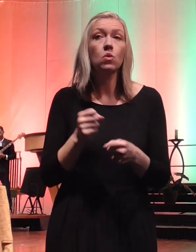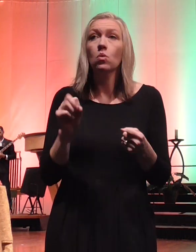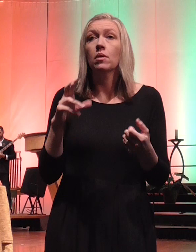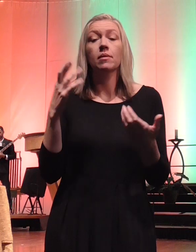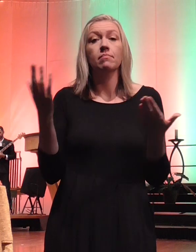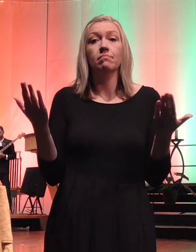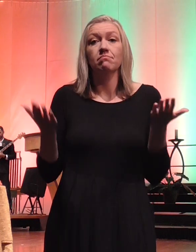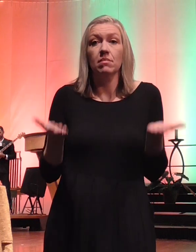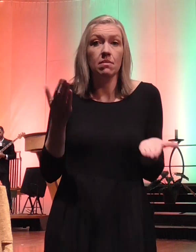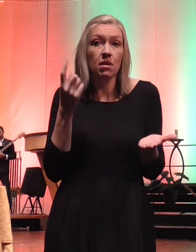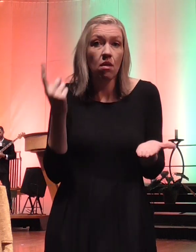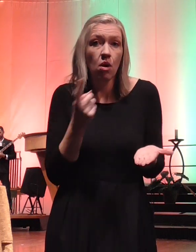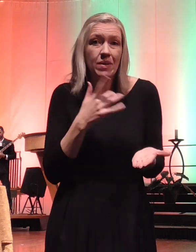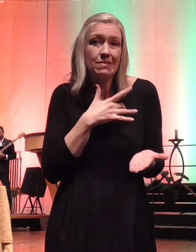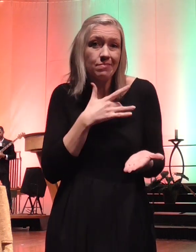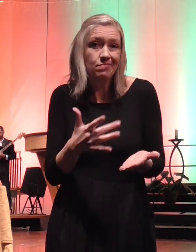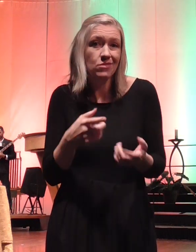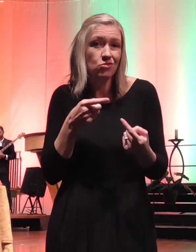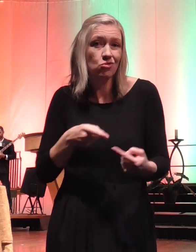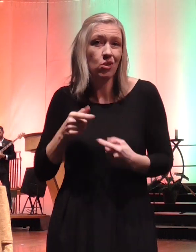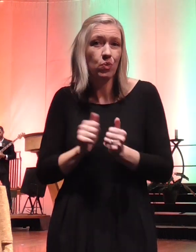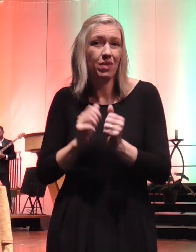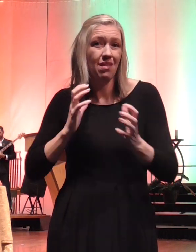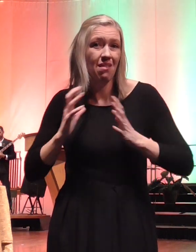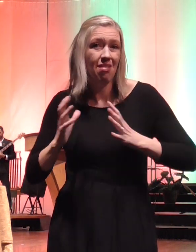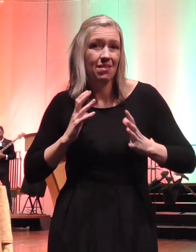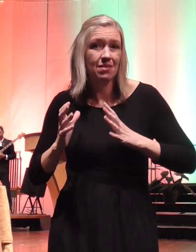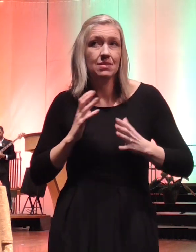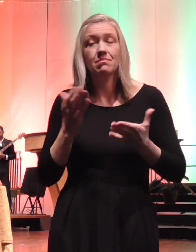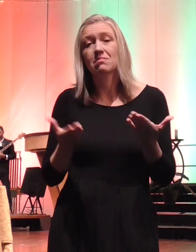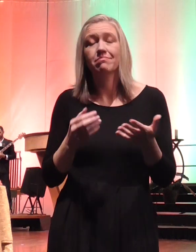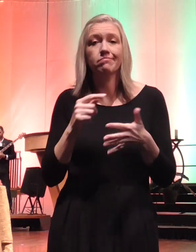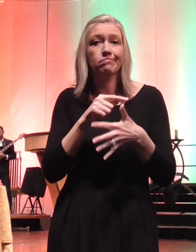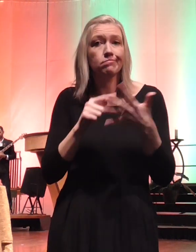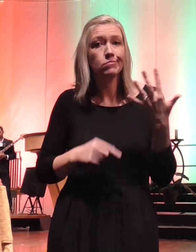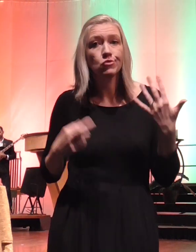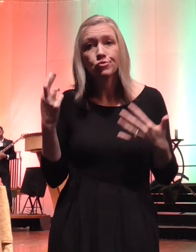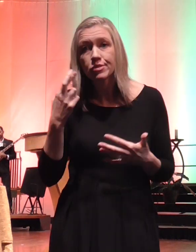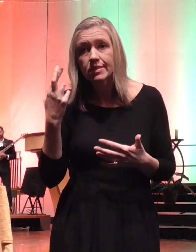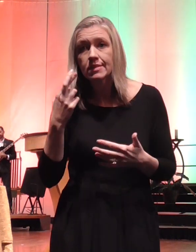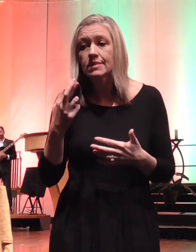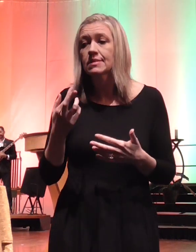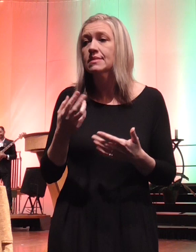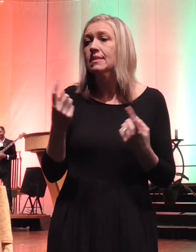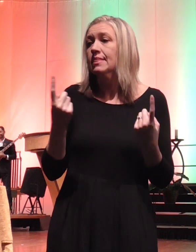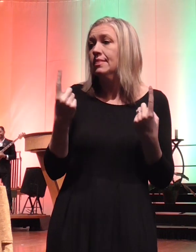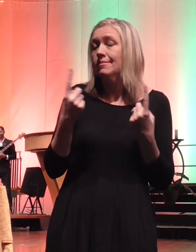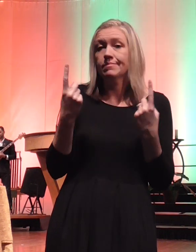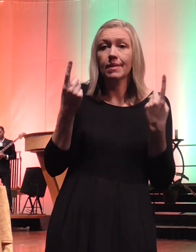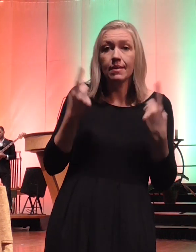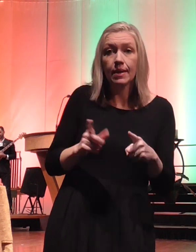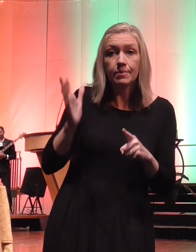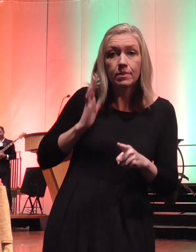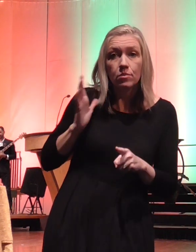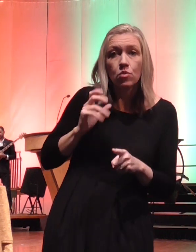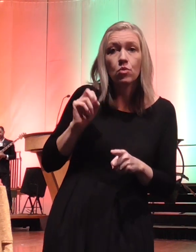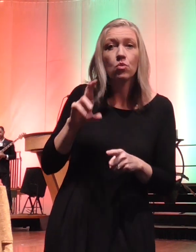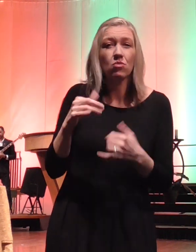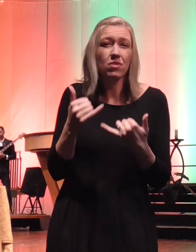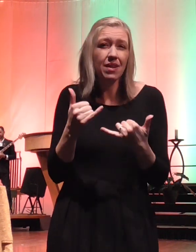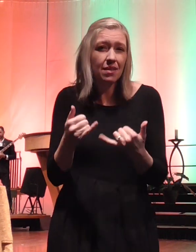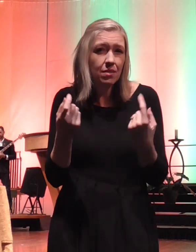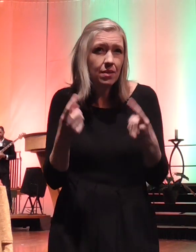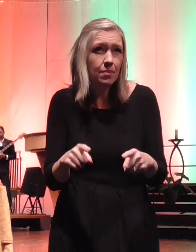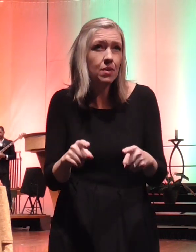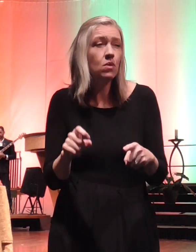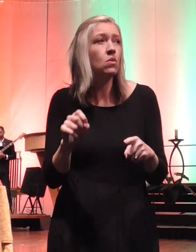every year, we have struggles at the holiday season for various reasons, either things that have happened or things that are happening, or of